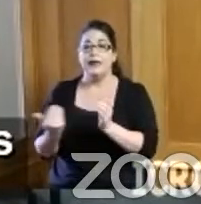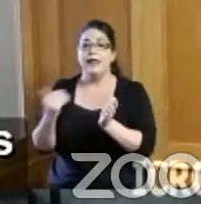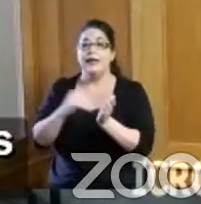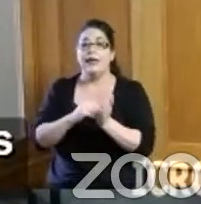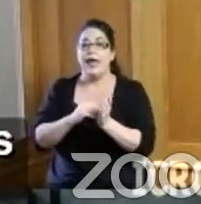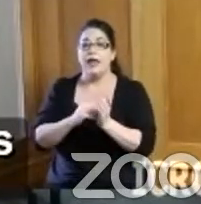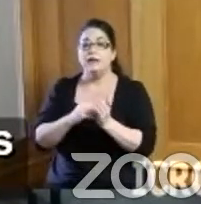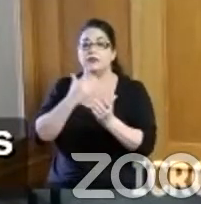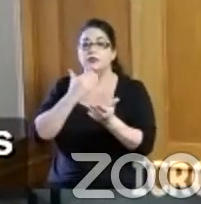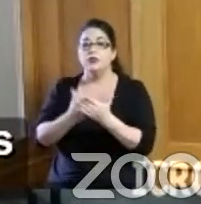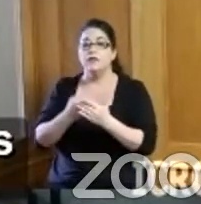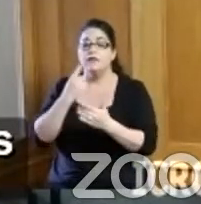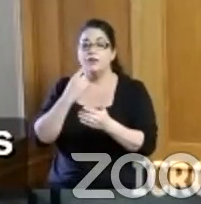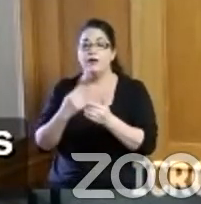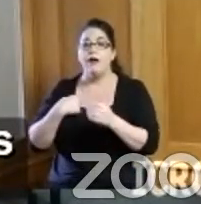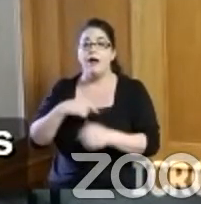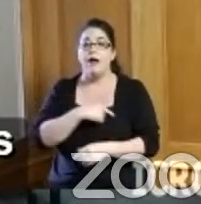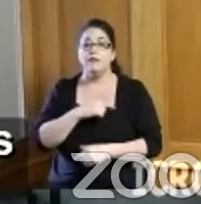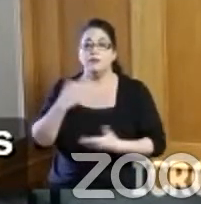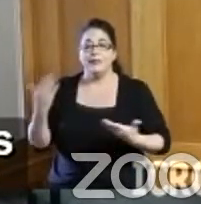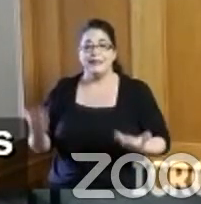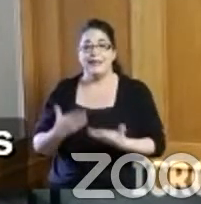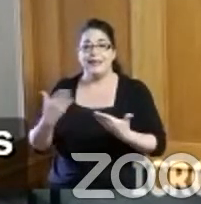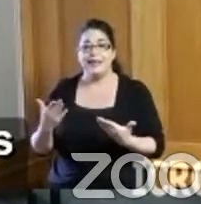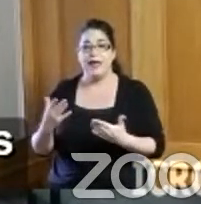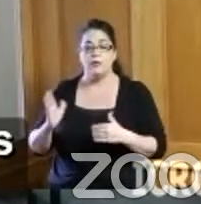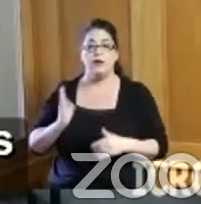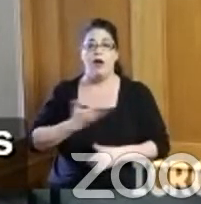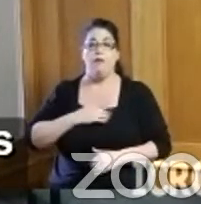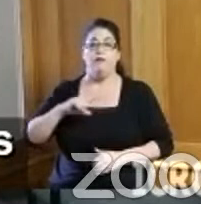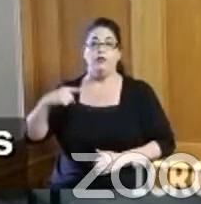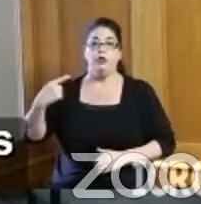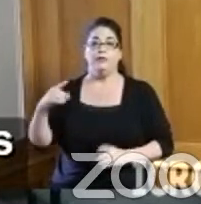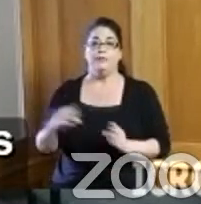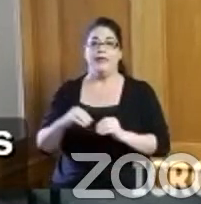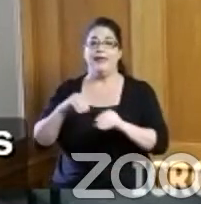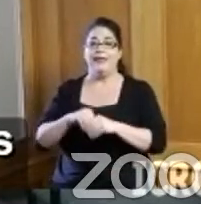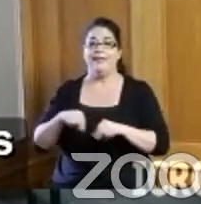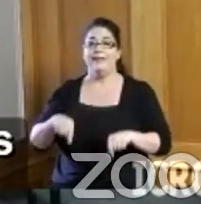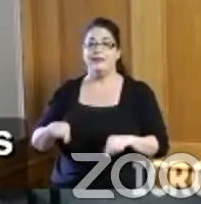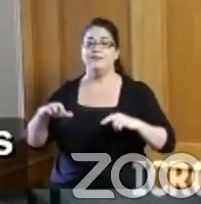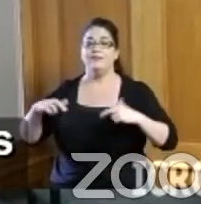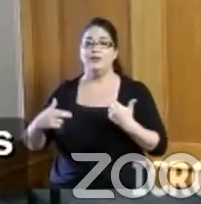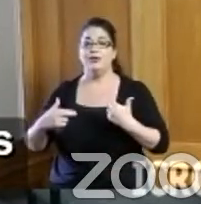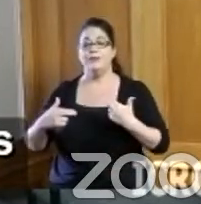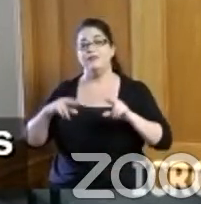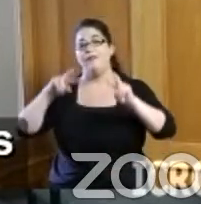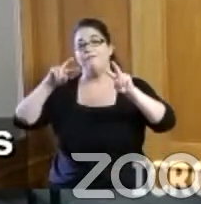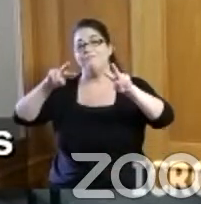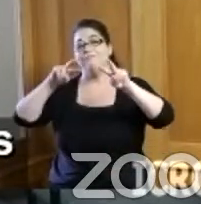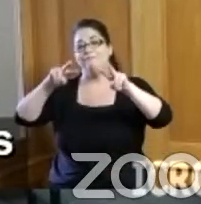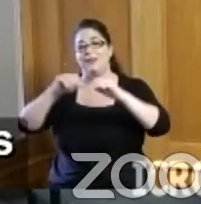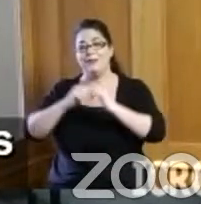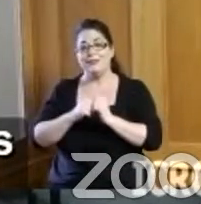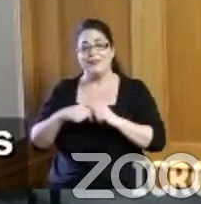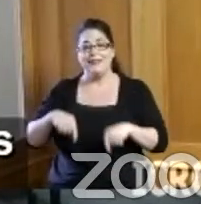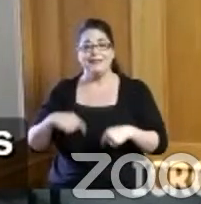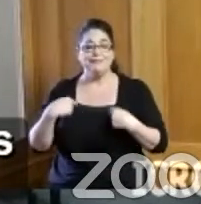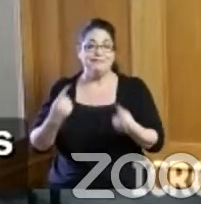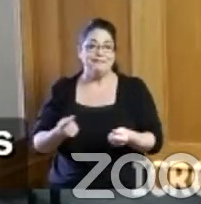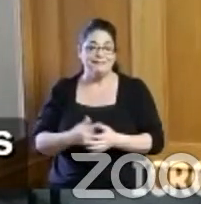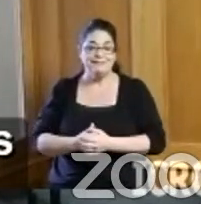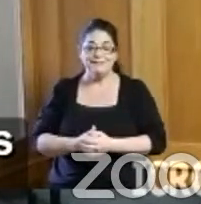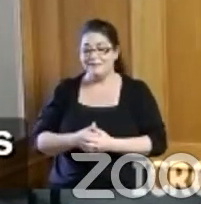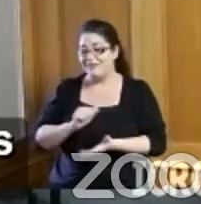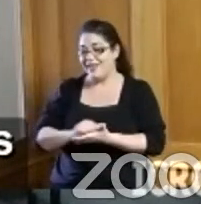it's good for us to be in here. And this is my first meeting in here. So just looking forward to it. So